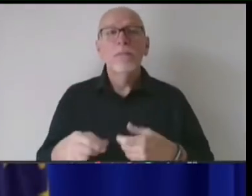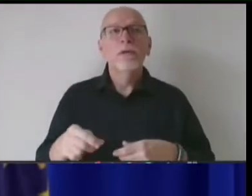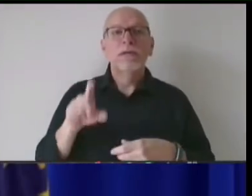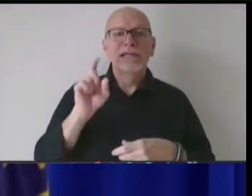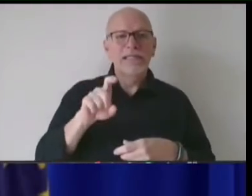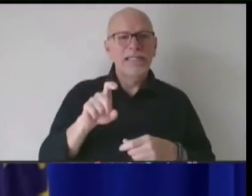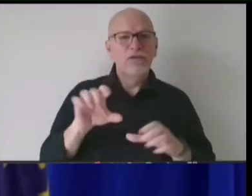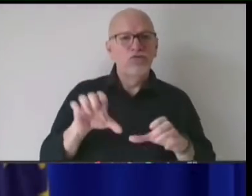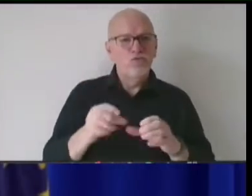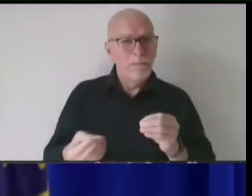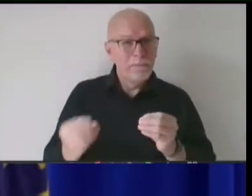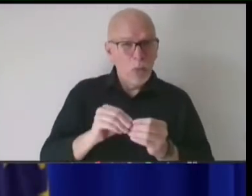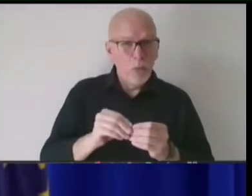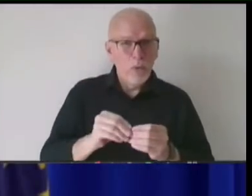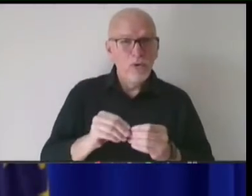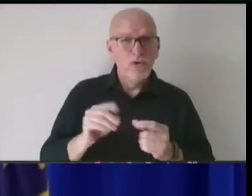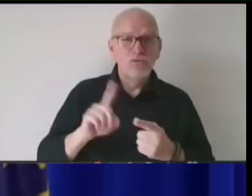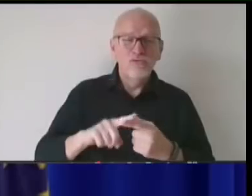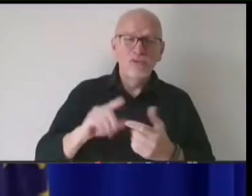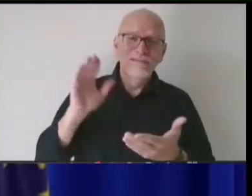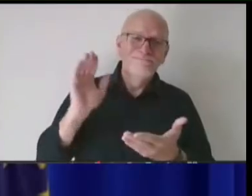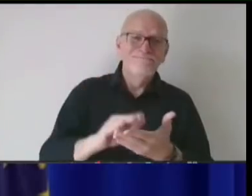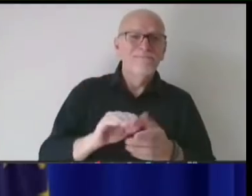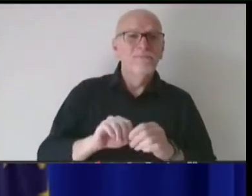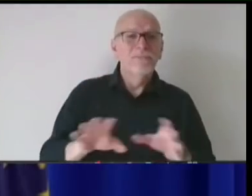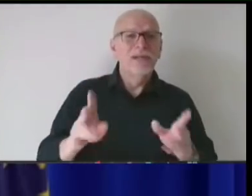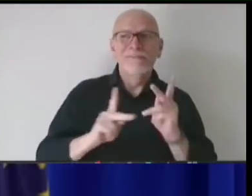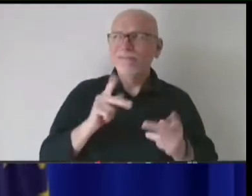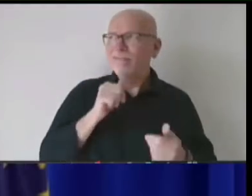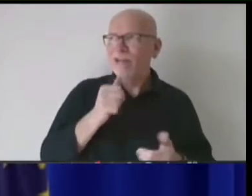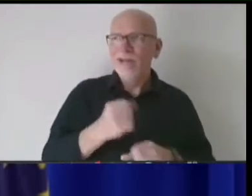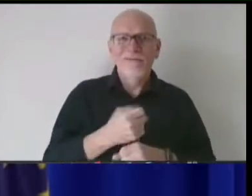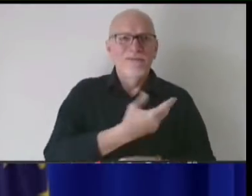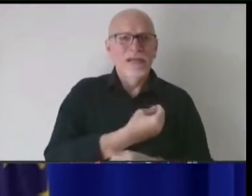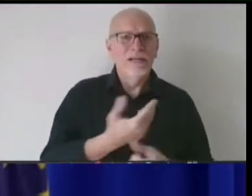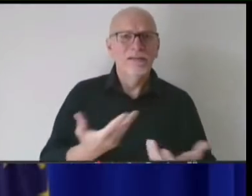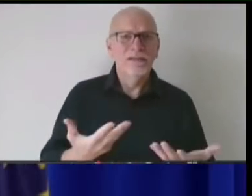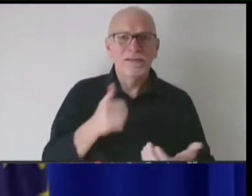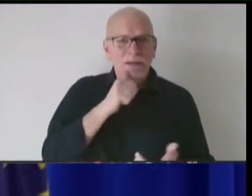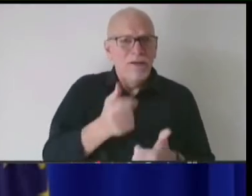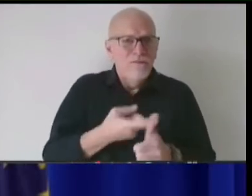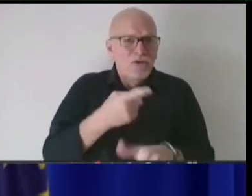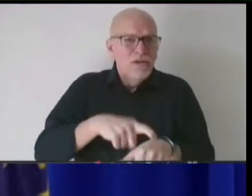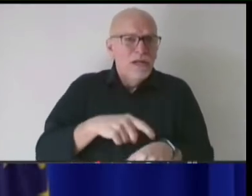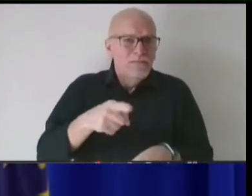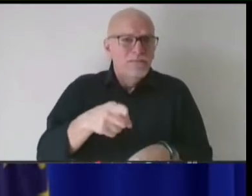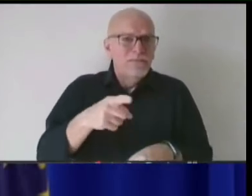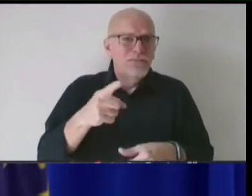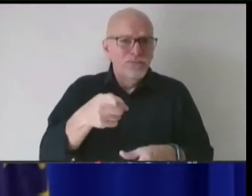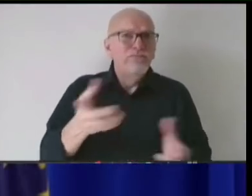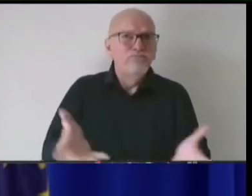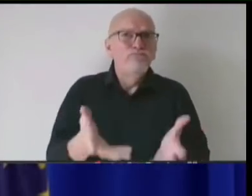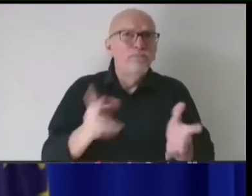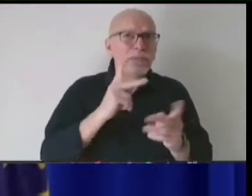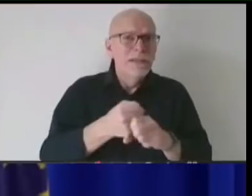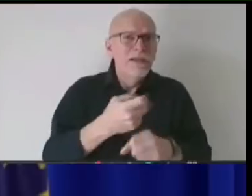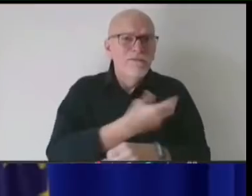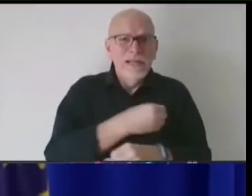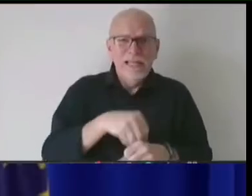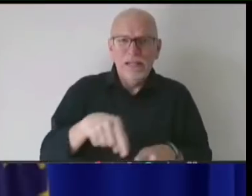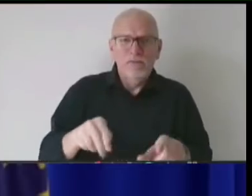doing more to stop the spread? People are not getting vaccinated. This is not the first time we've heard you urge people to get vaccinated in this